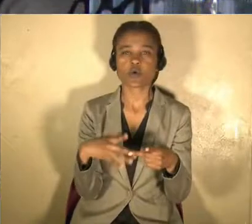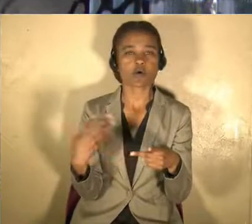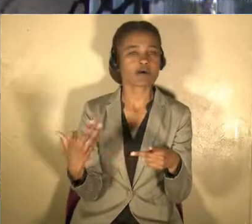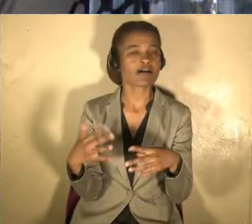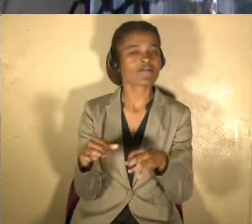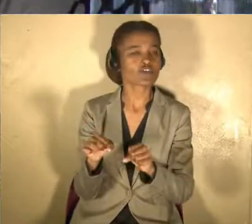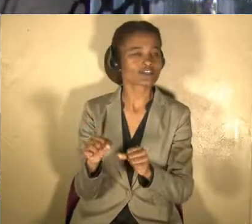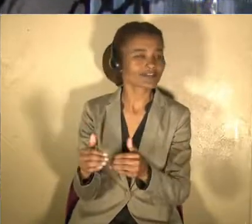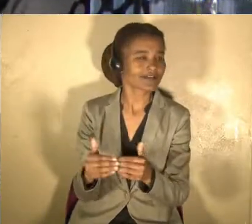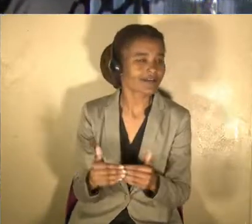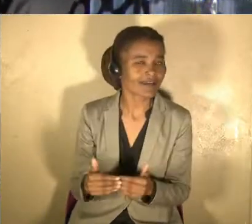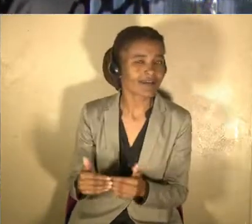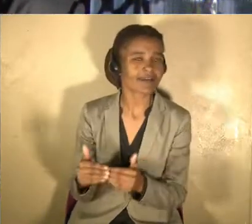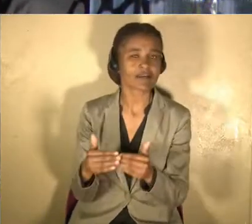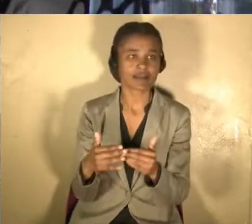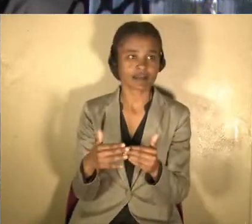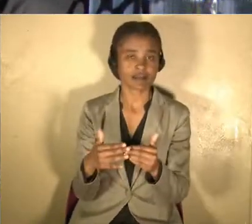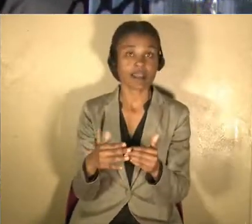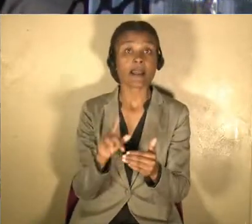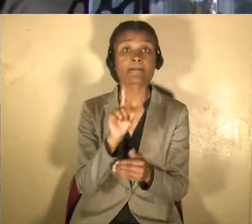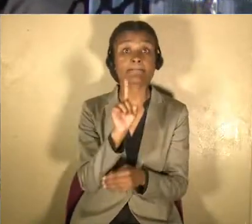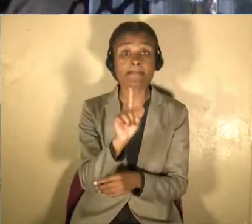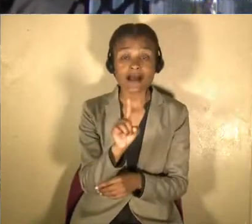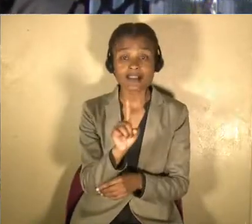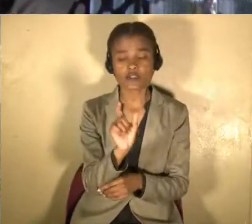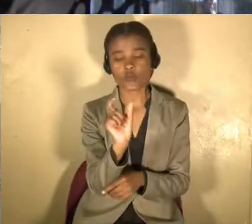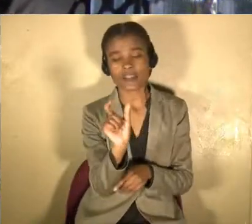provision. And a guardian,